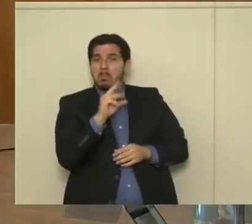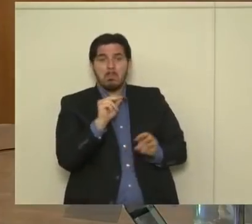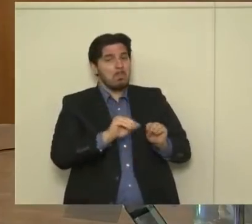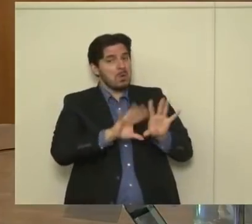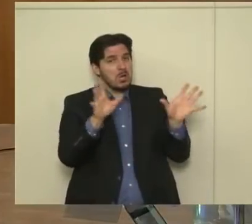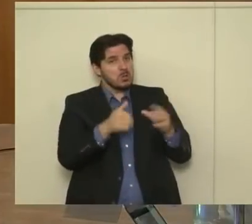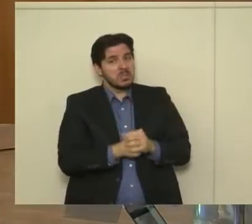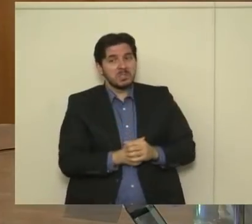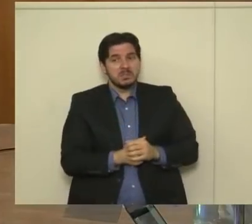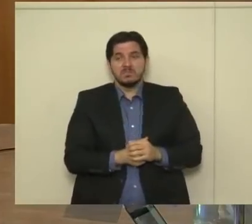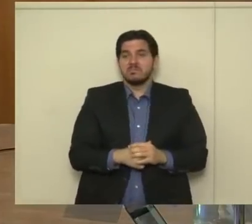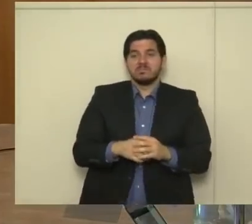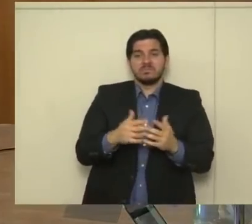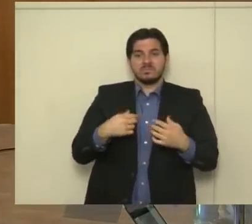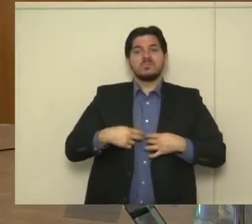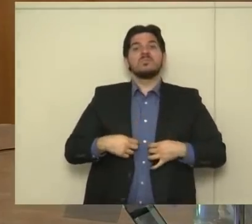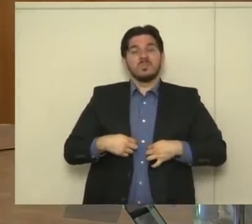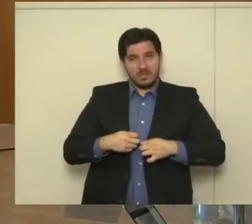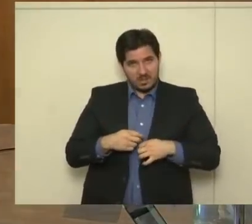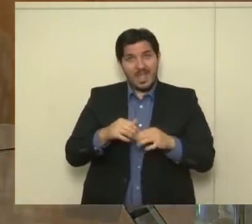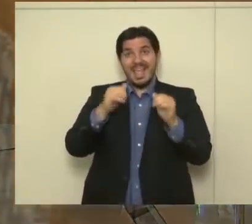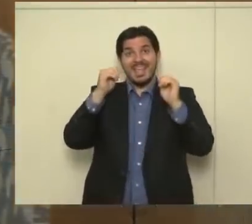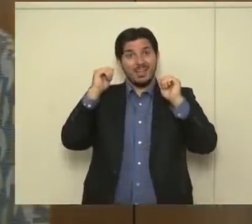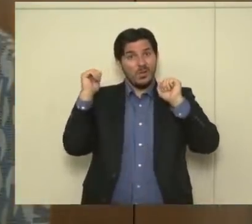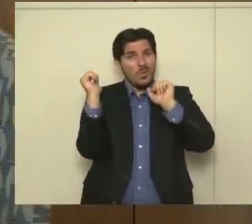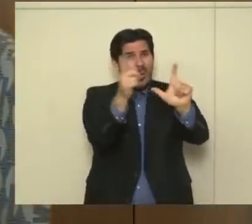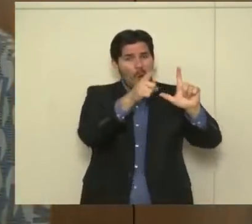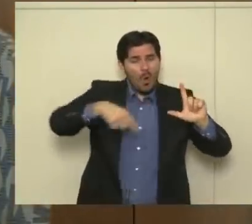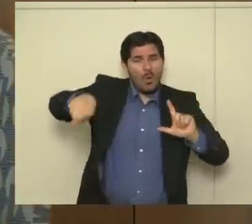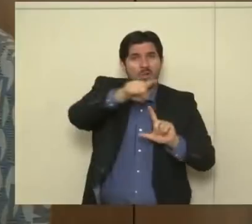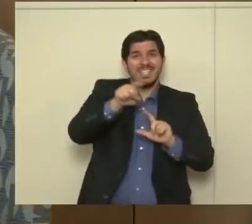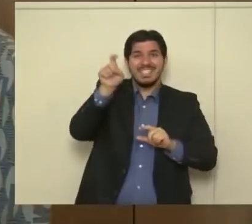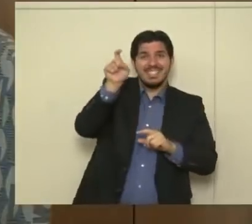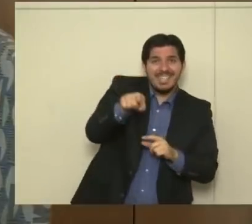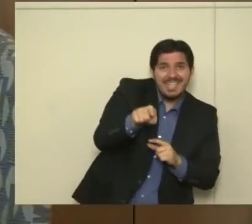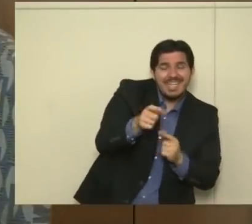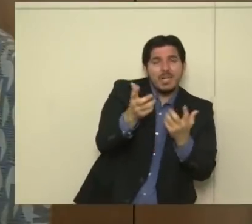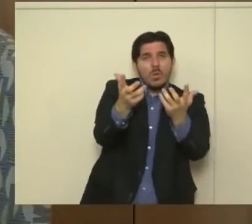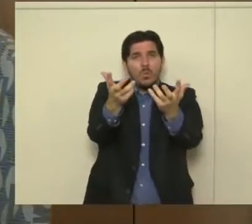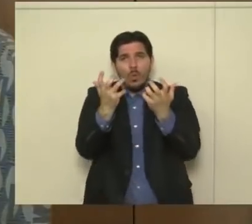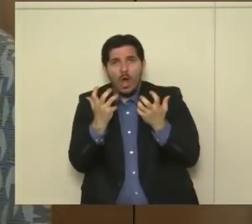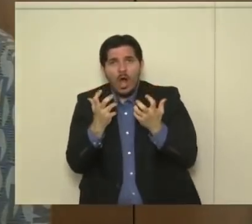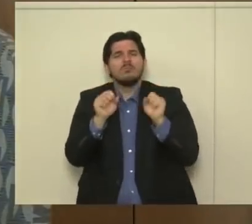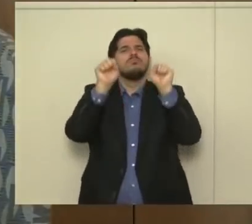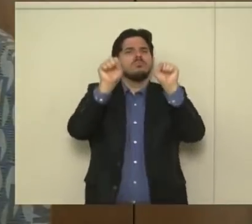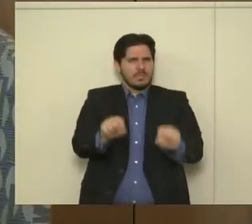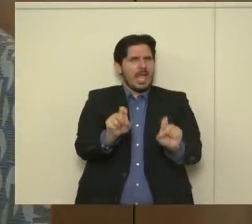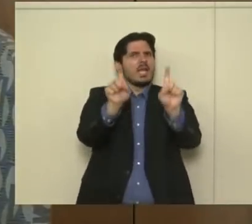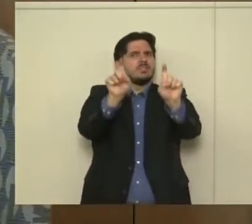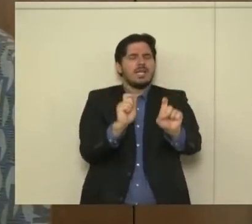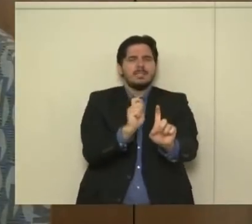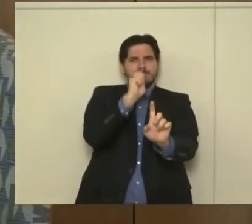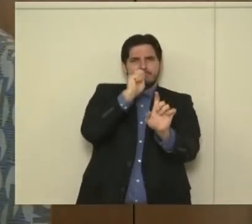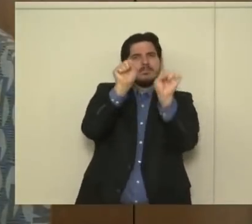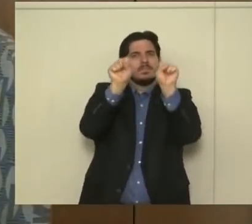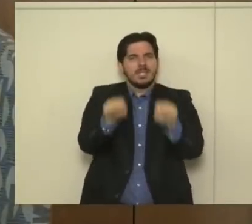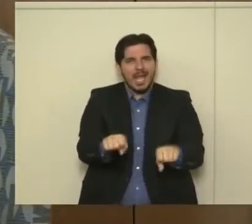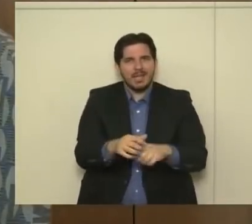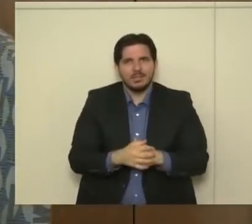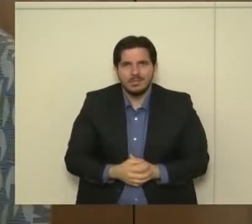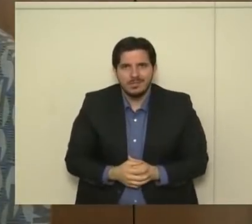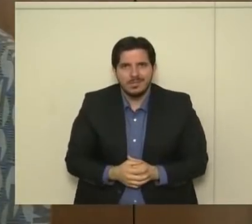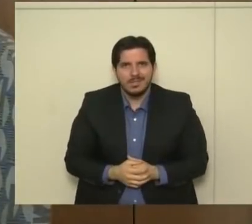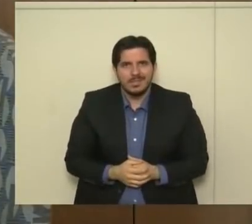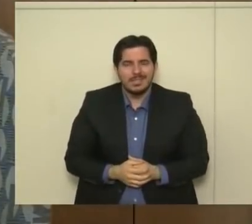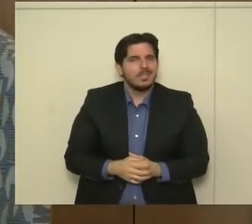test everyone and anyone that needs or wants a test. We are not asking you to do that. It would overwhelm our systems.